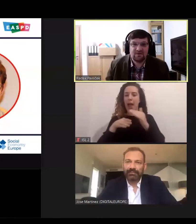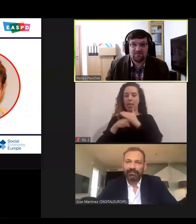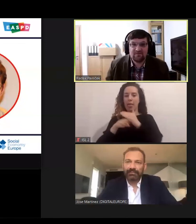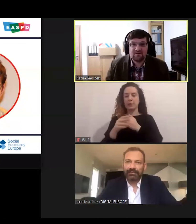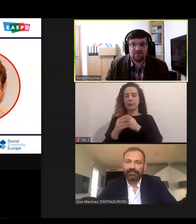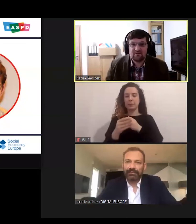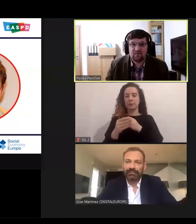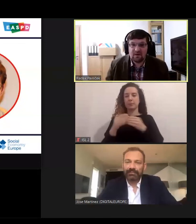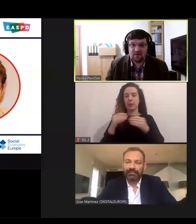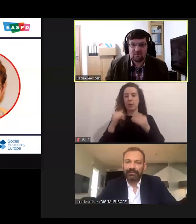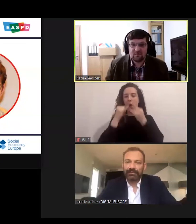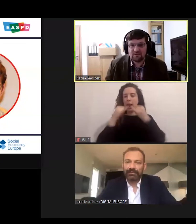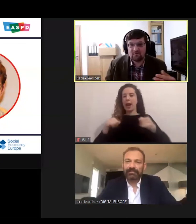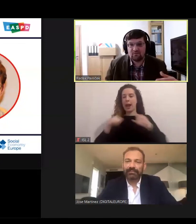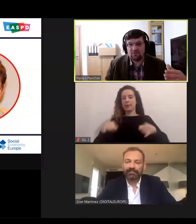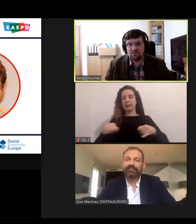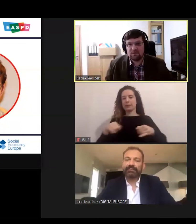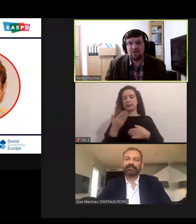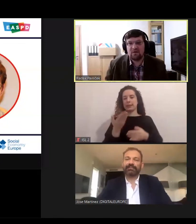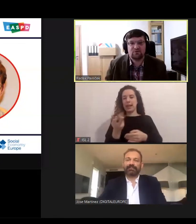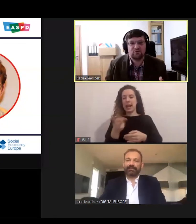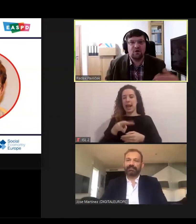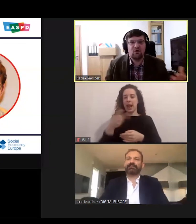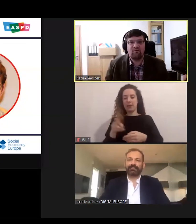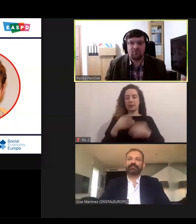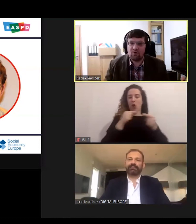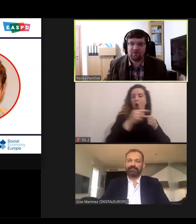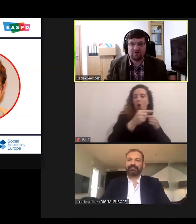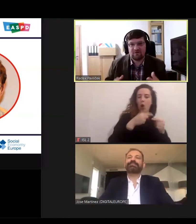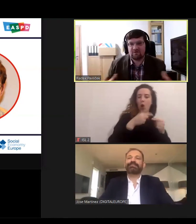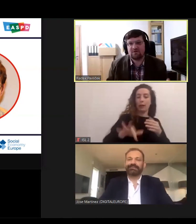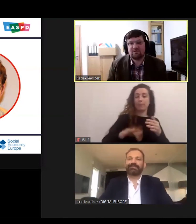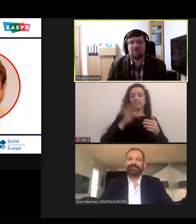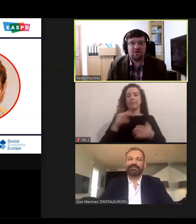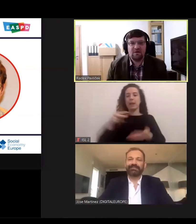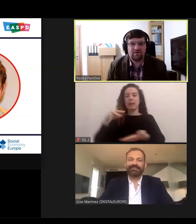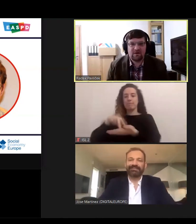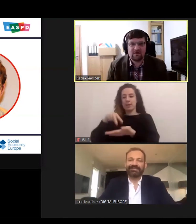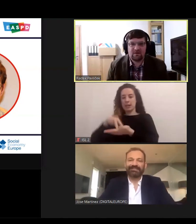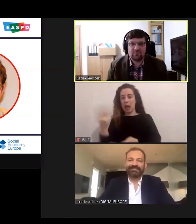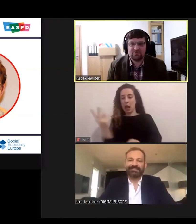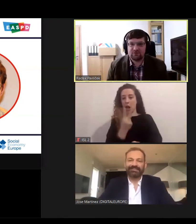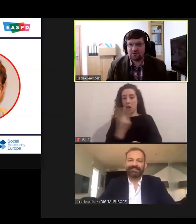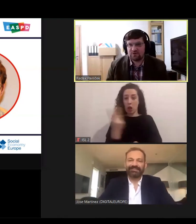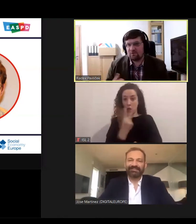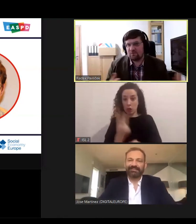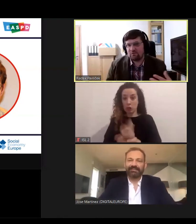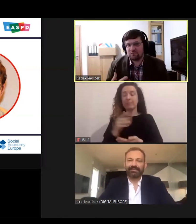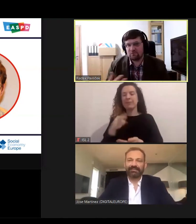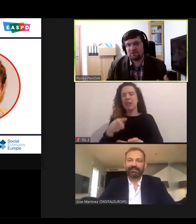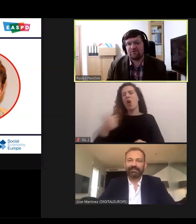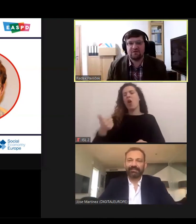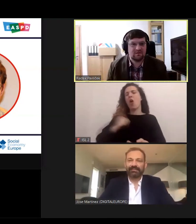At first, I would say to finish the project I mentioned during my presentation, of course. And